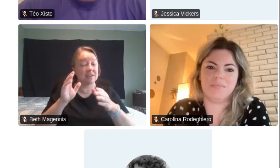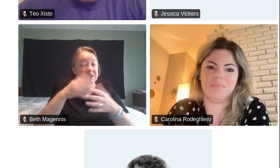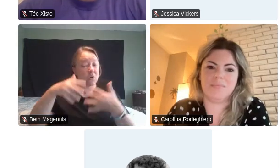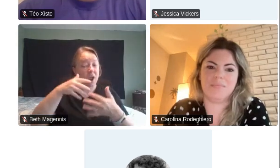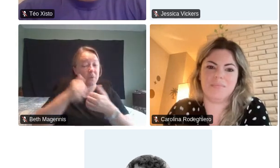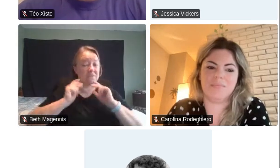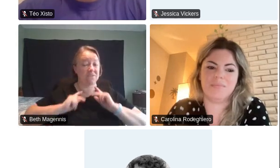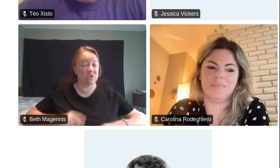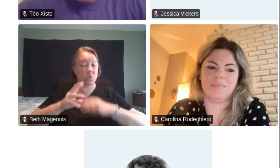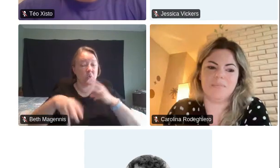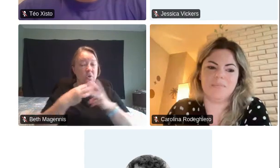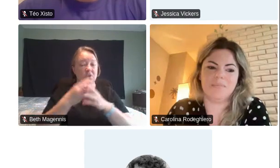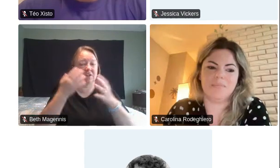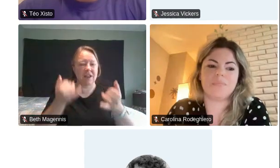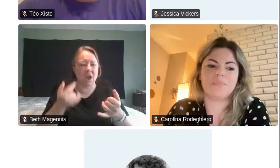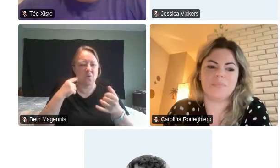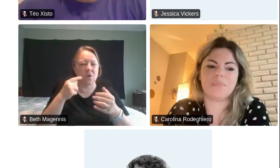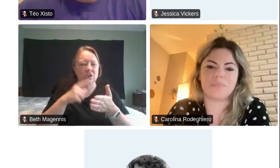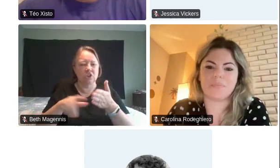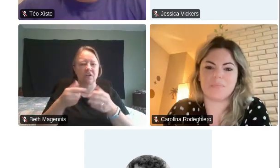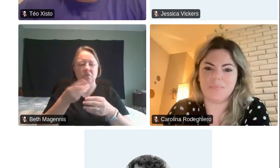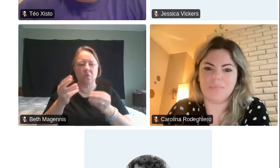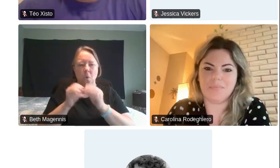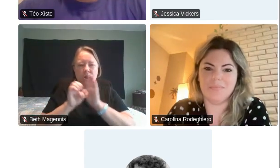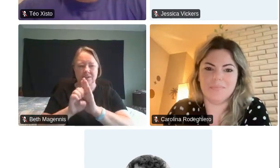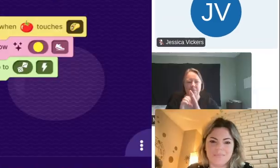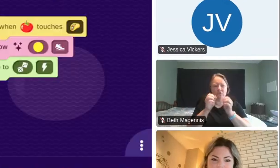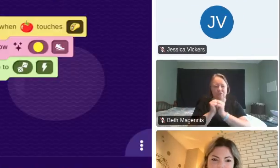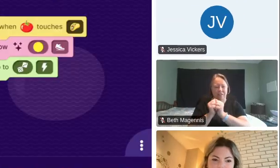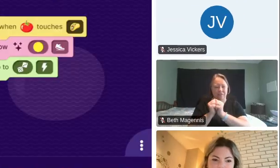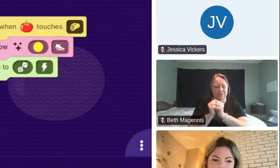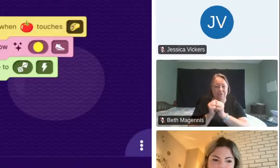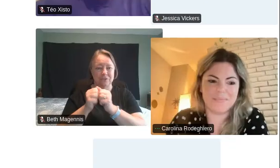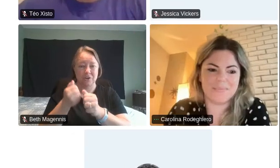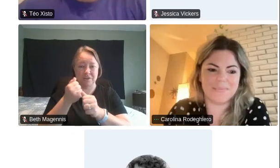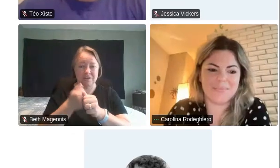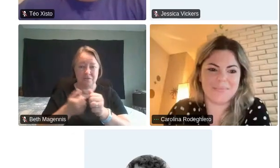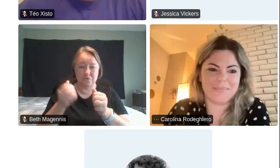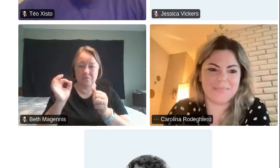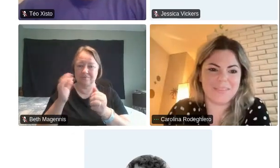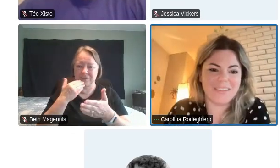now I think we'll look at a few more of these examples together. Thanks, everyone.